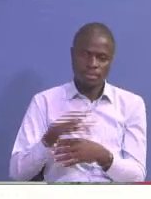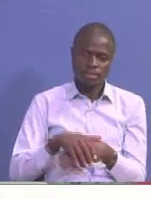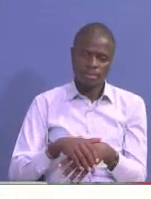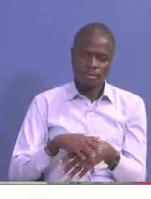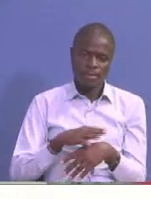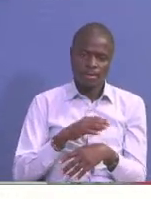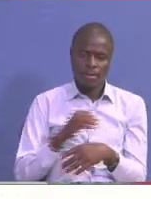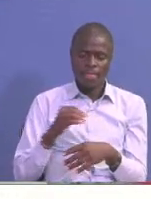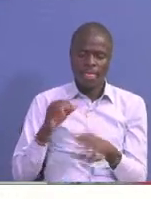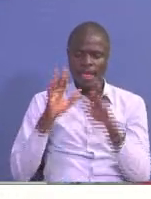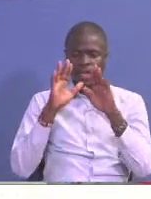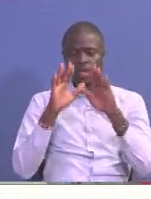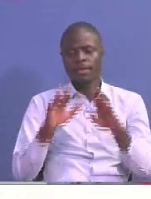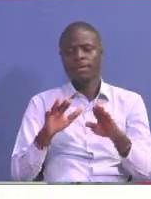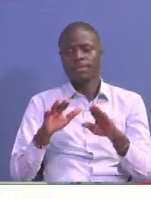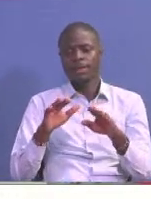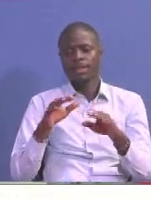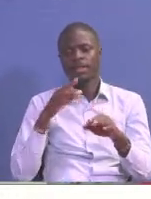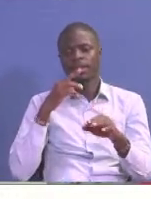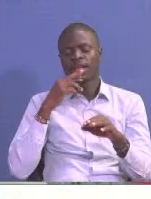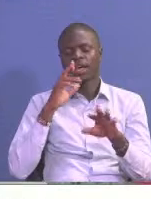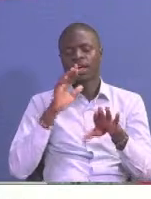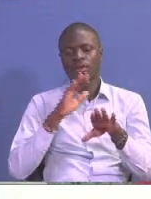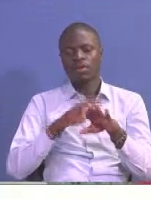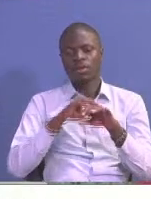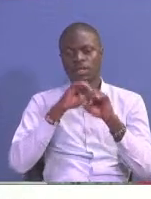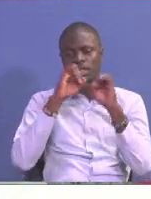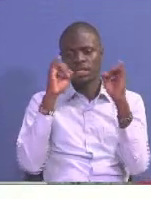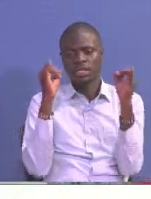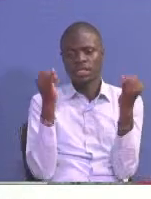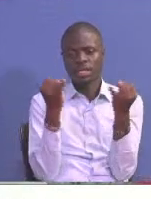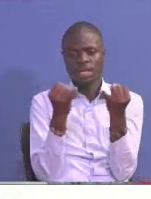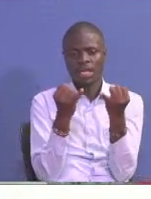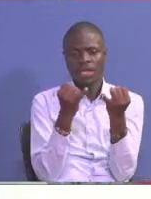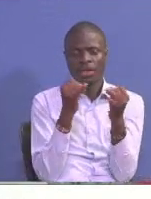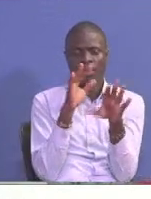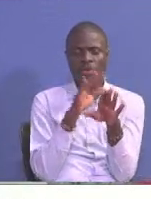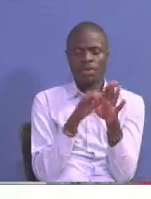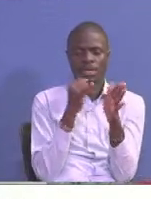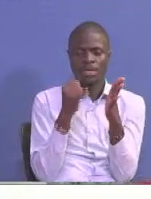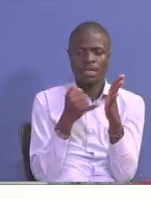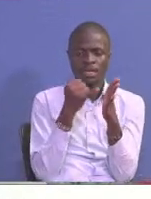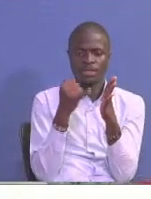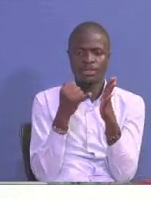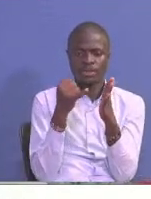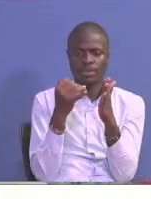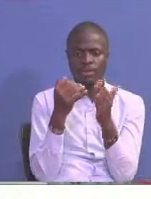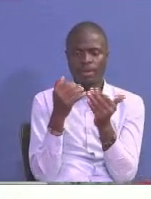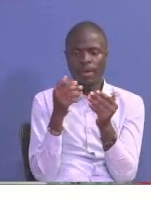and their impact on international trade in industrial products